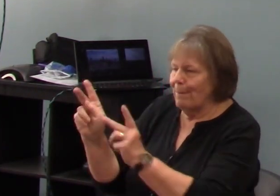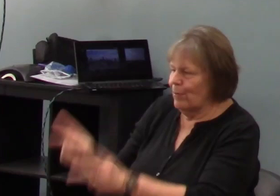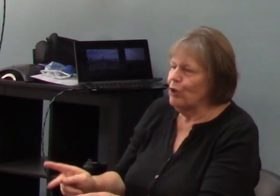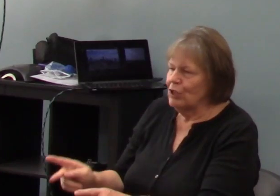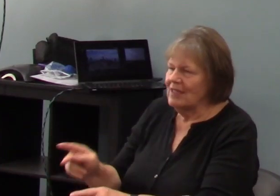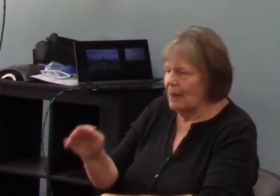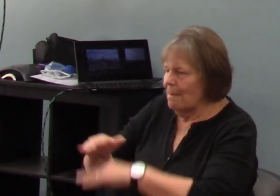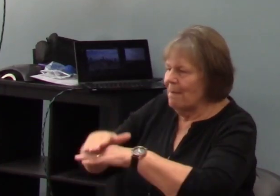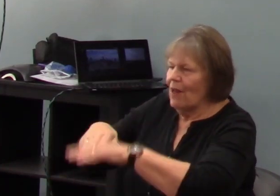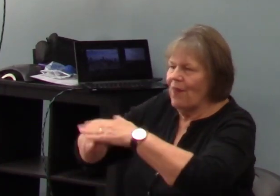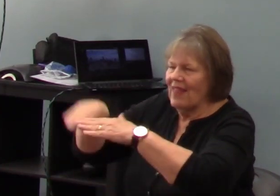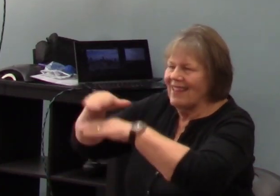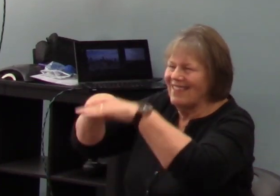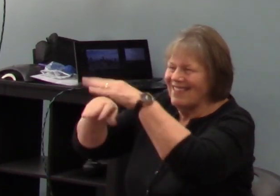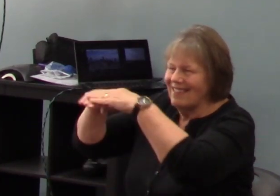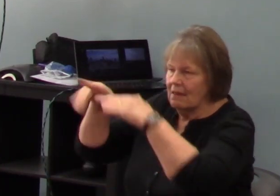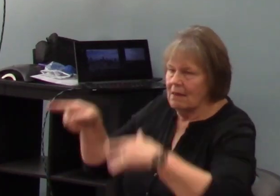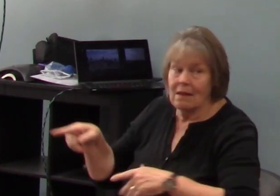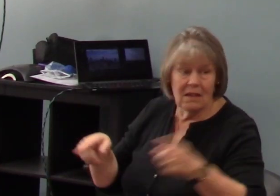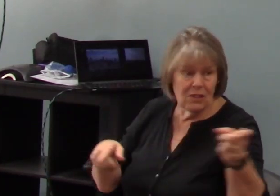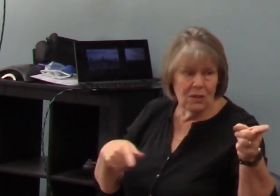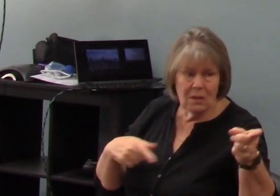It's designed. Right, how do you know that though?